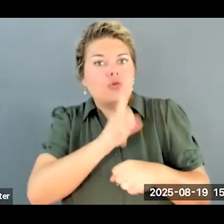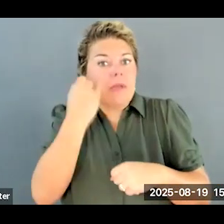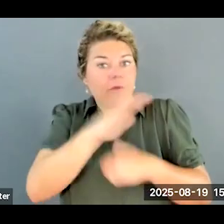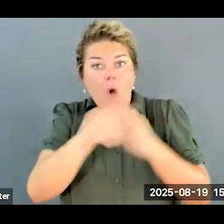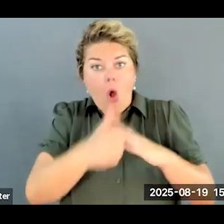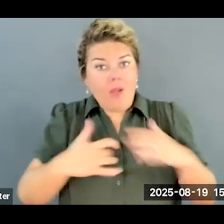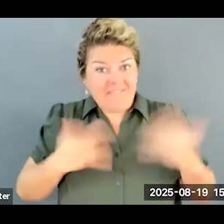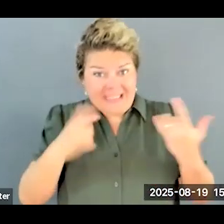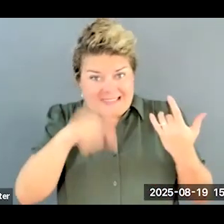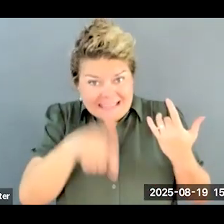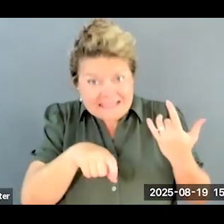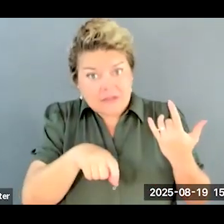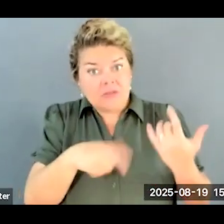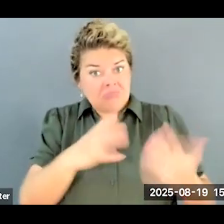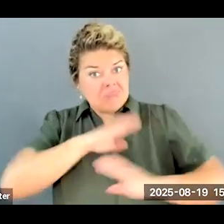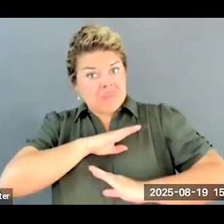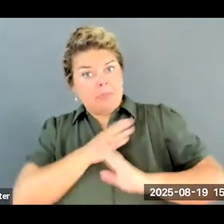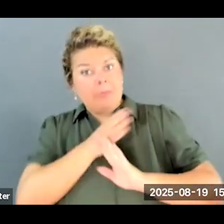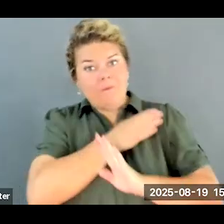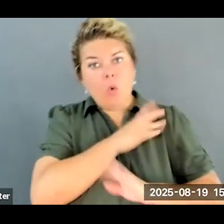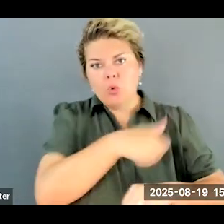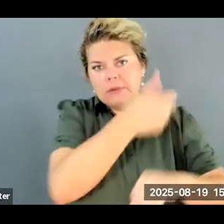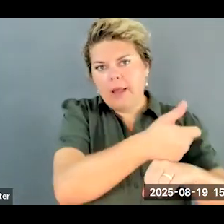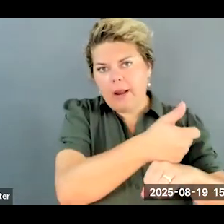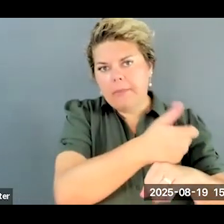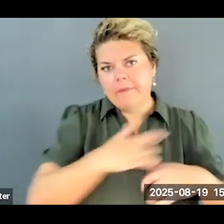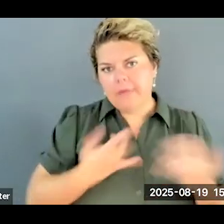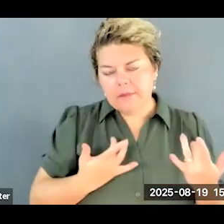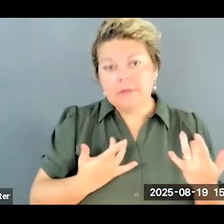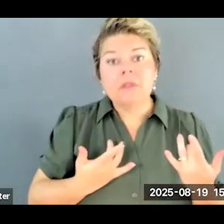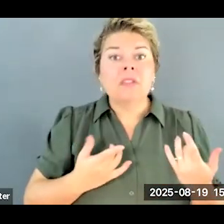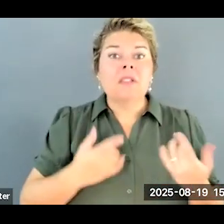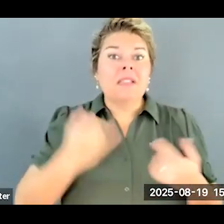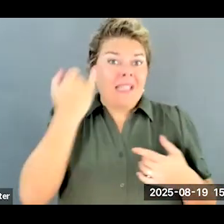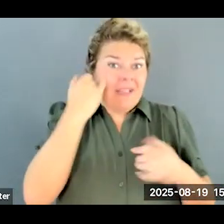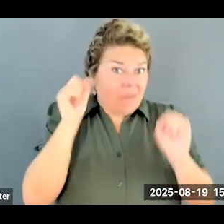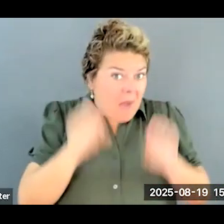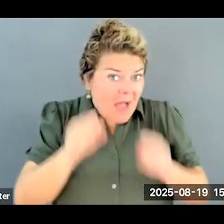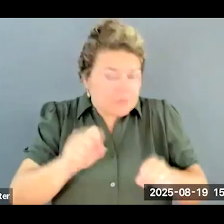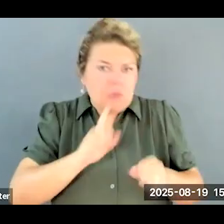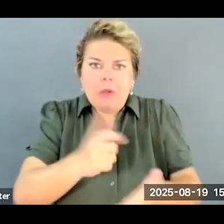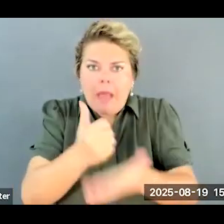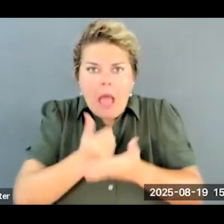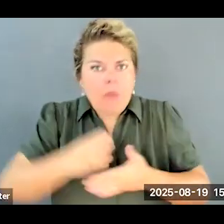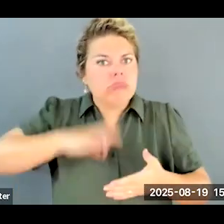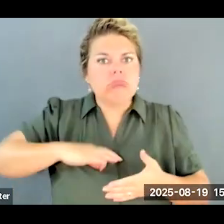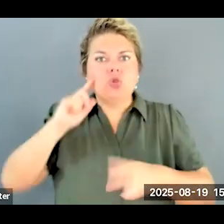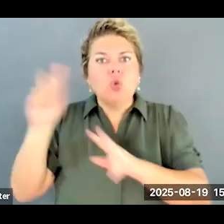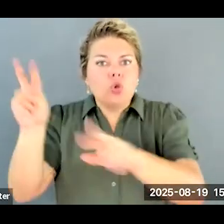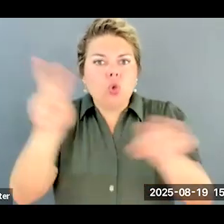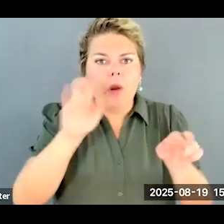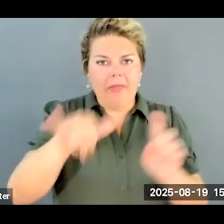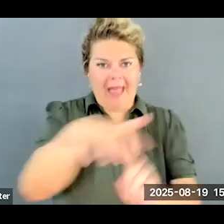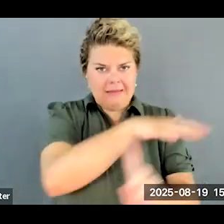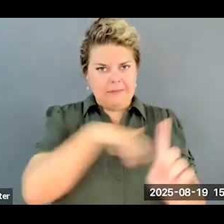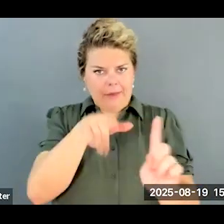possible before booking the event. If possible, it's really helpful to tour the space prior to your event or meeting, because then you can